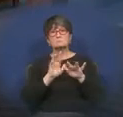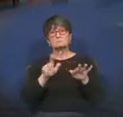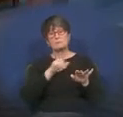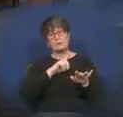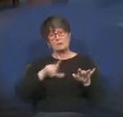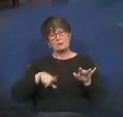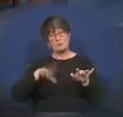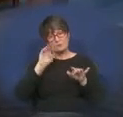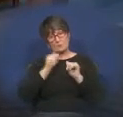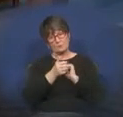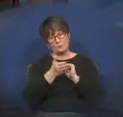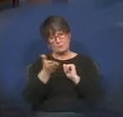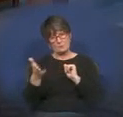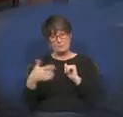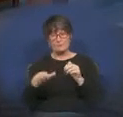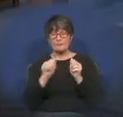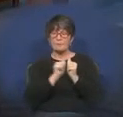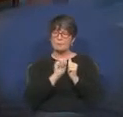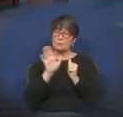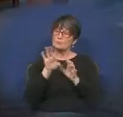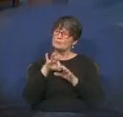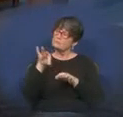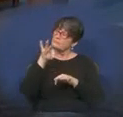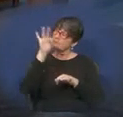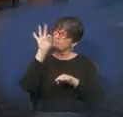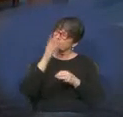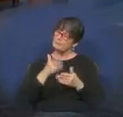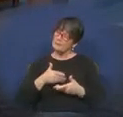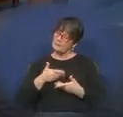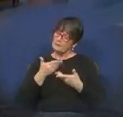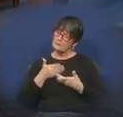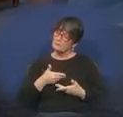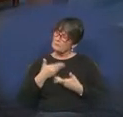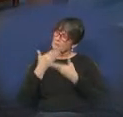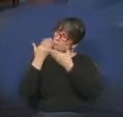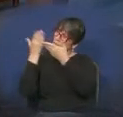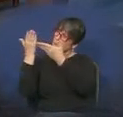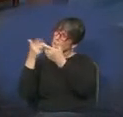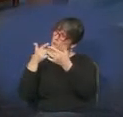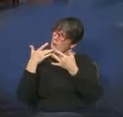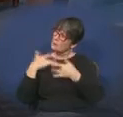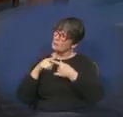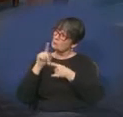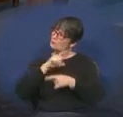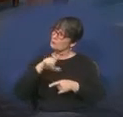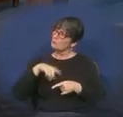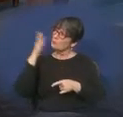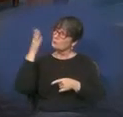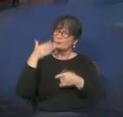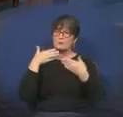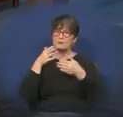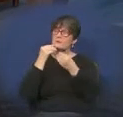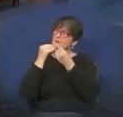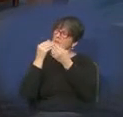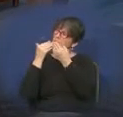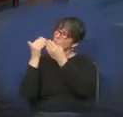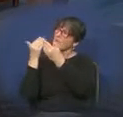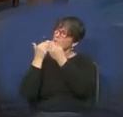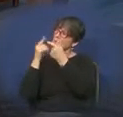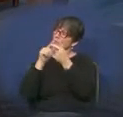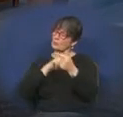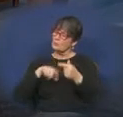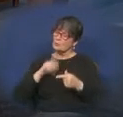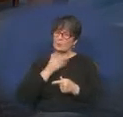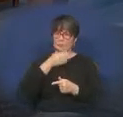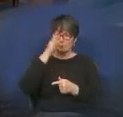The Lord be with you. And with your spirit. Lift up your hearts. We lift them up to the Lord. Let us give thanks to the